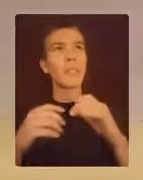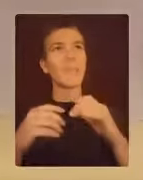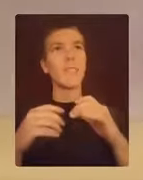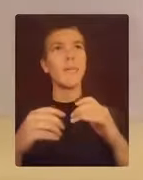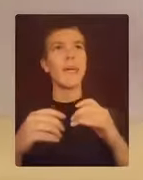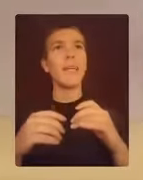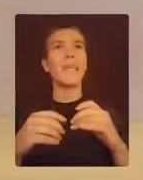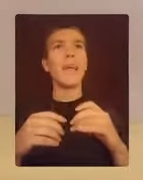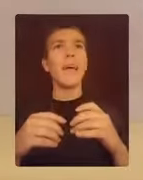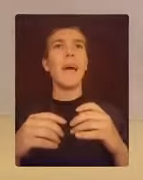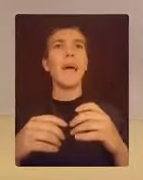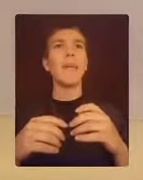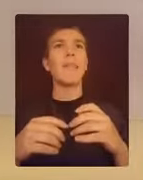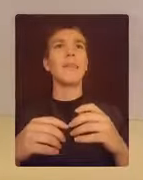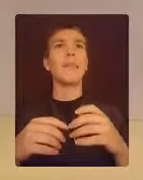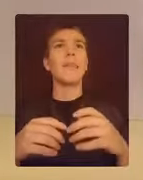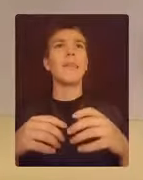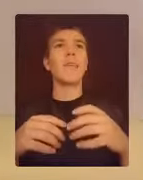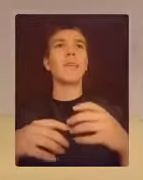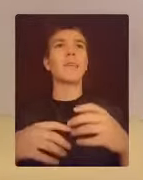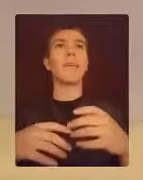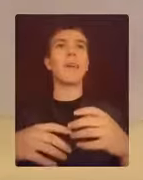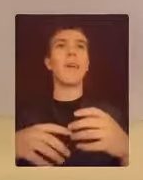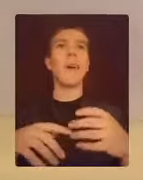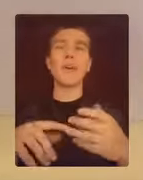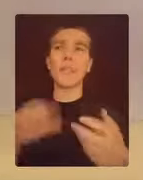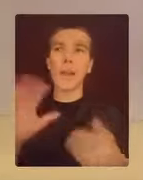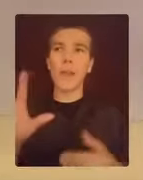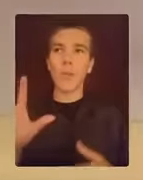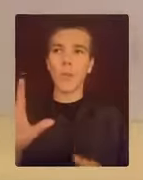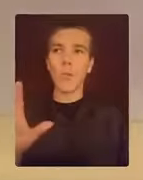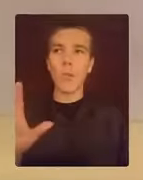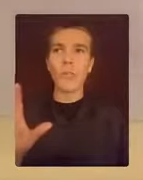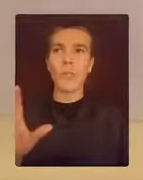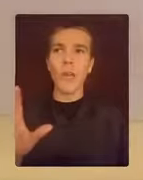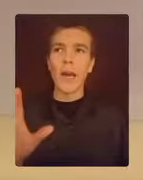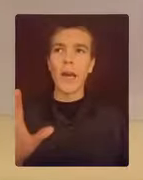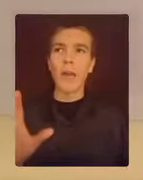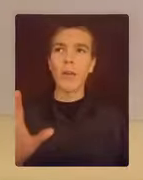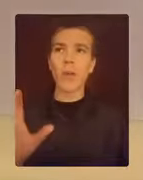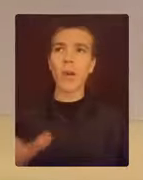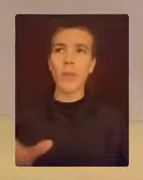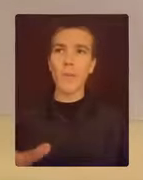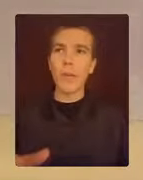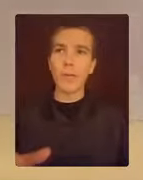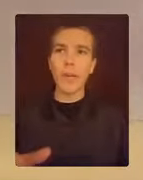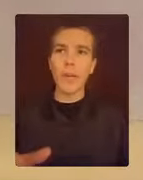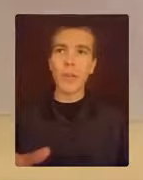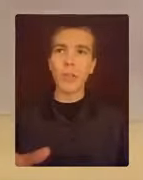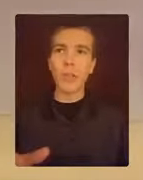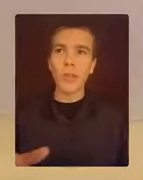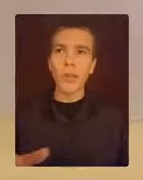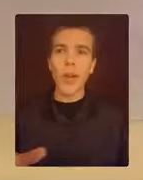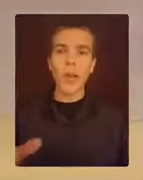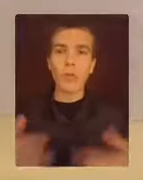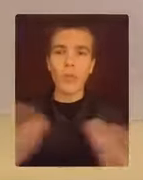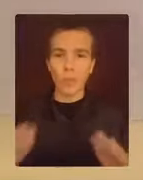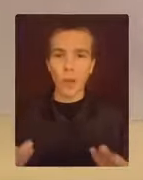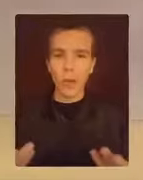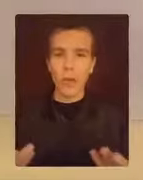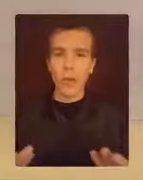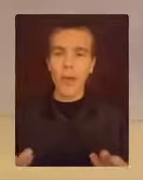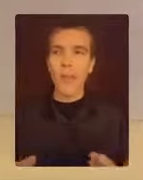he drank the lemonade, and then he heard a sound in the woods, and he goes, oh, that must be a ghost. And